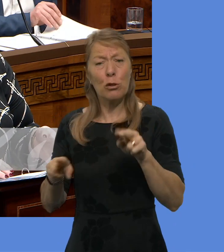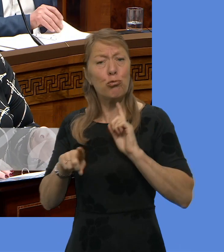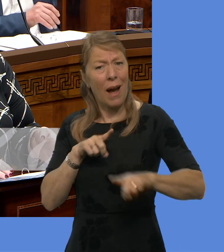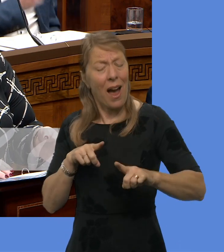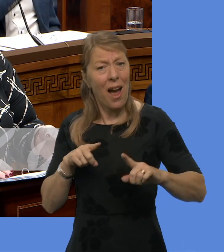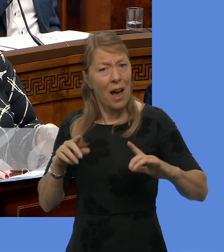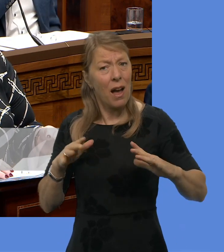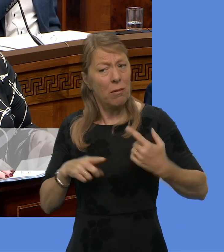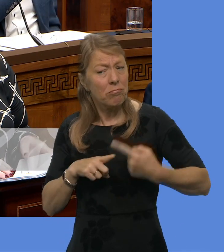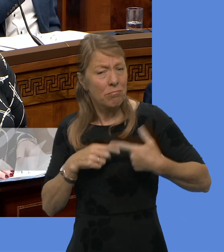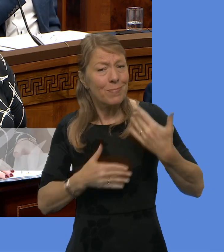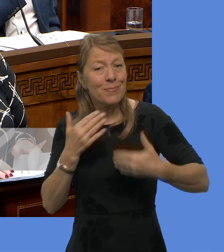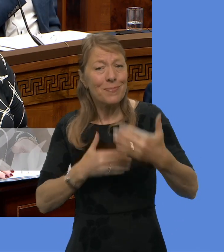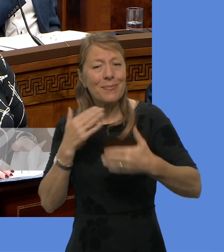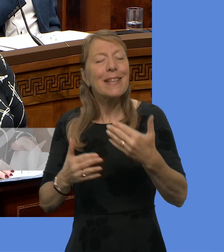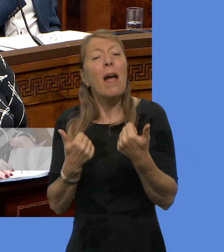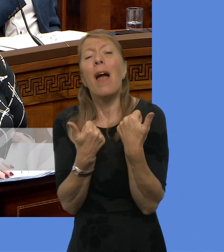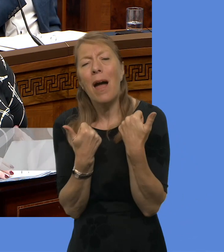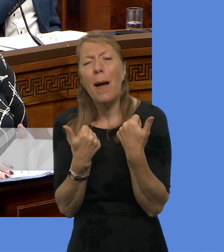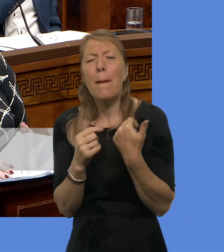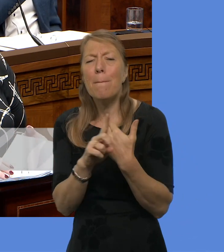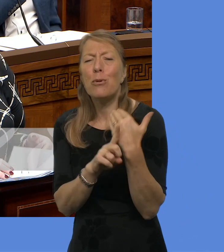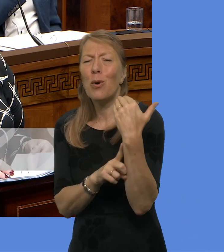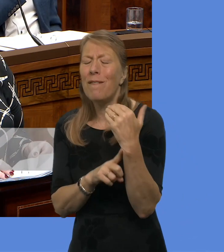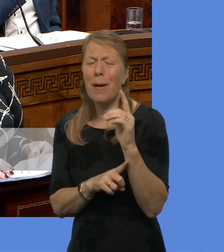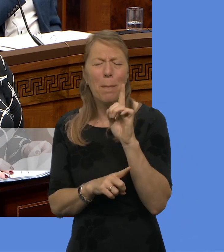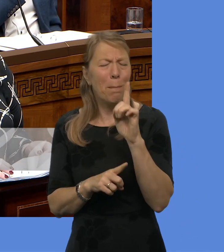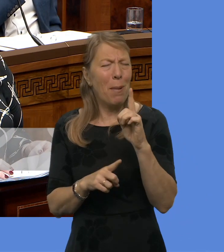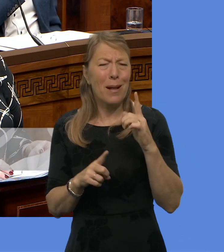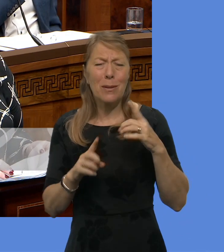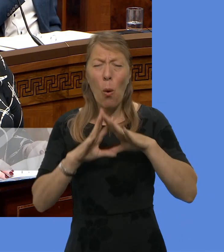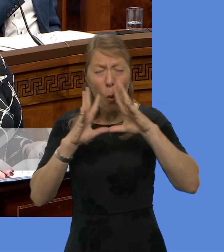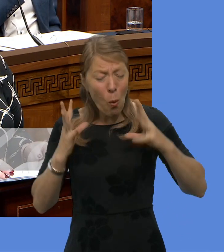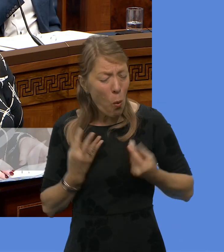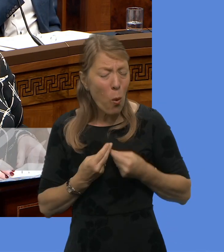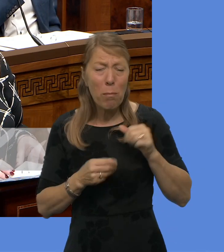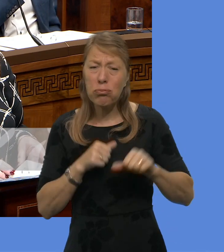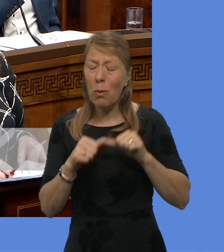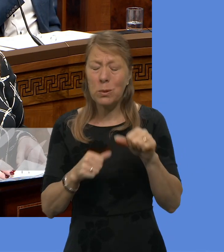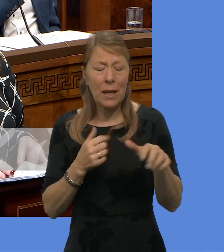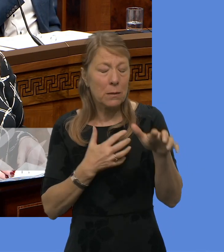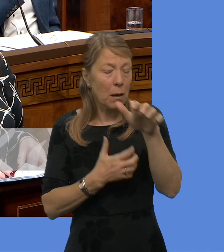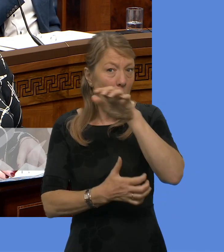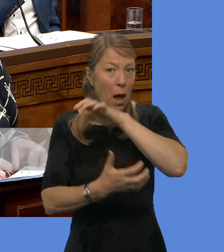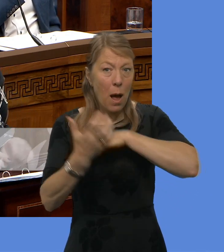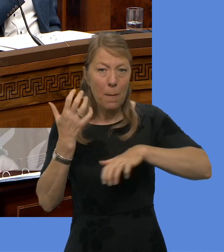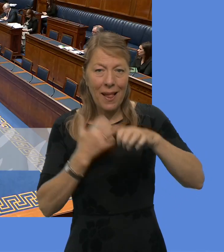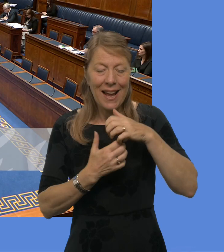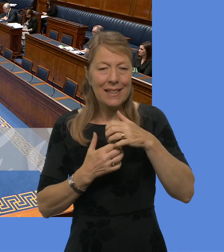take effect. However, it's a complex and a dynamic system. We do not control all aspects of it, and therefore we have to work in partnership with